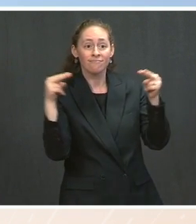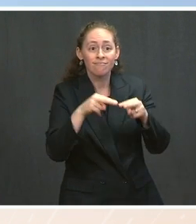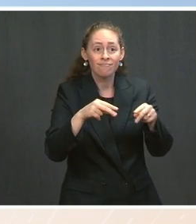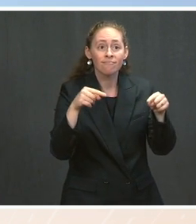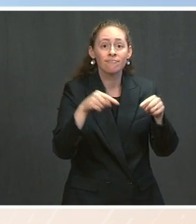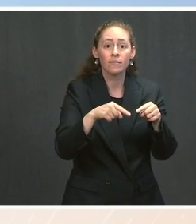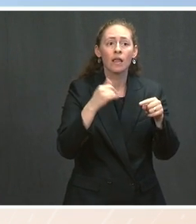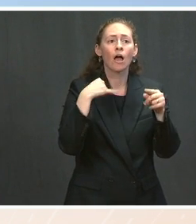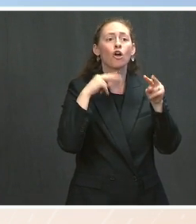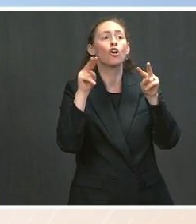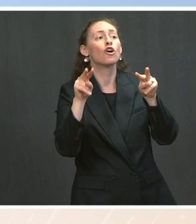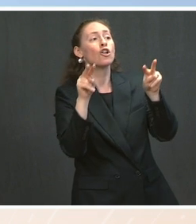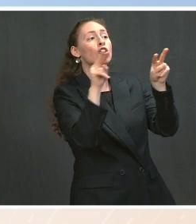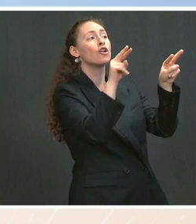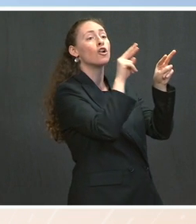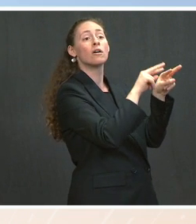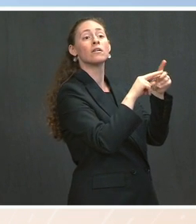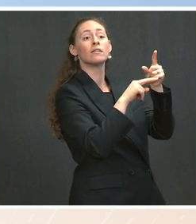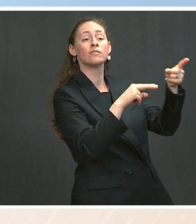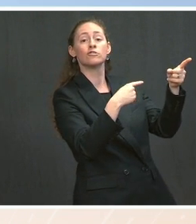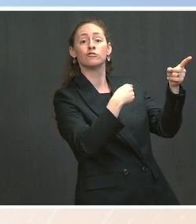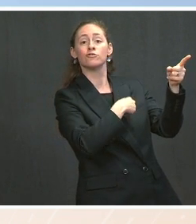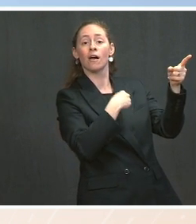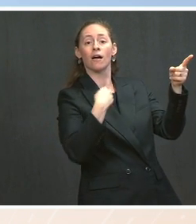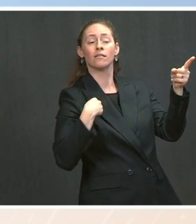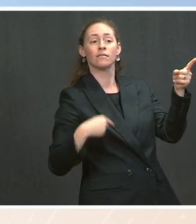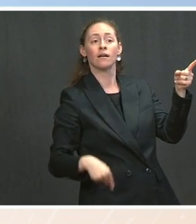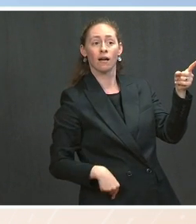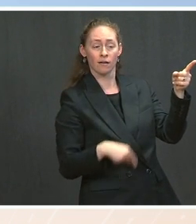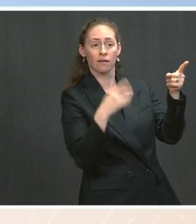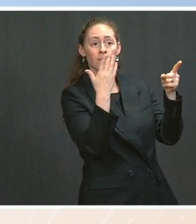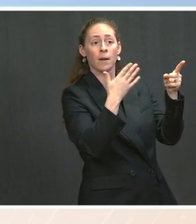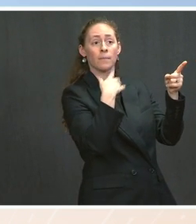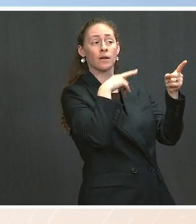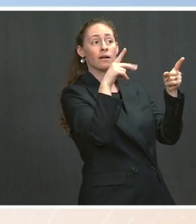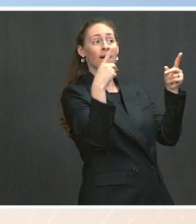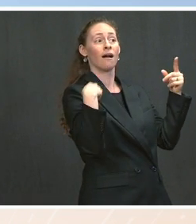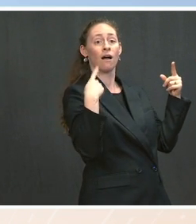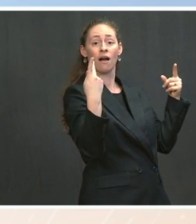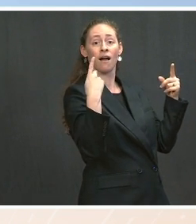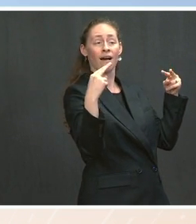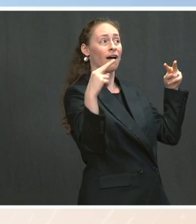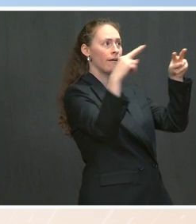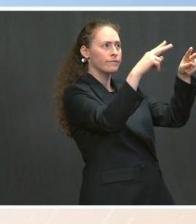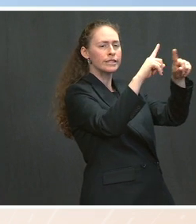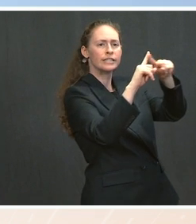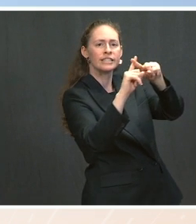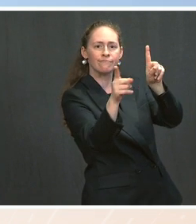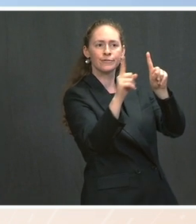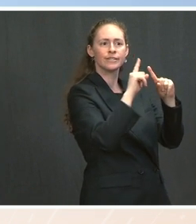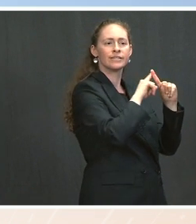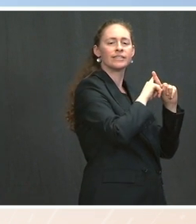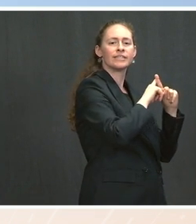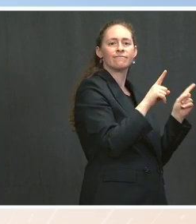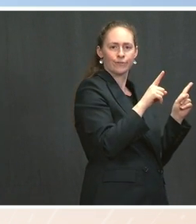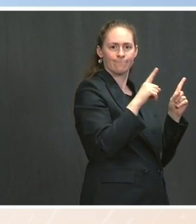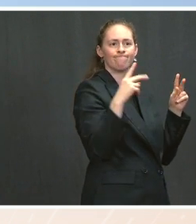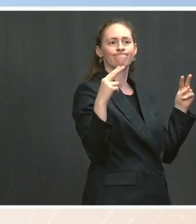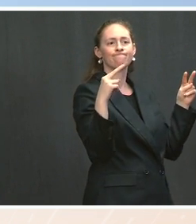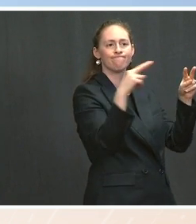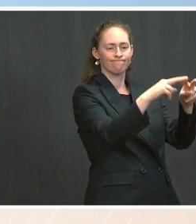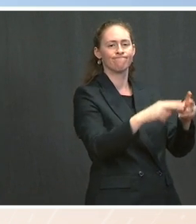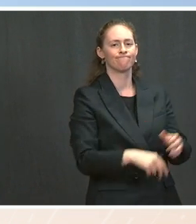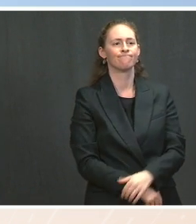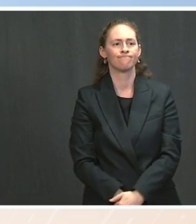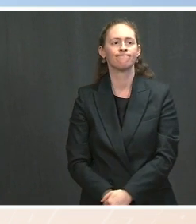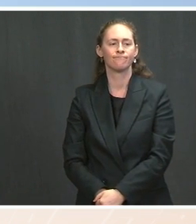aspects differently. And that will be a part of our discussion and a part of what we understand going into these discussions that are ongoing